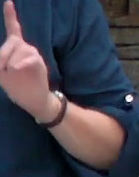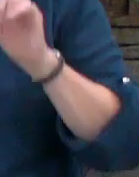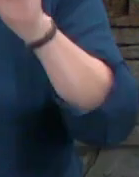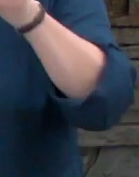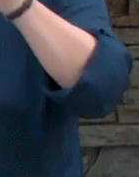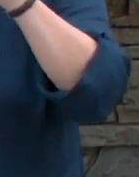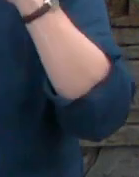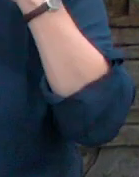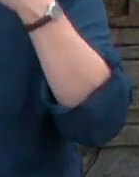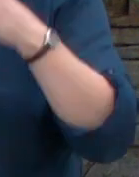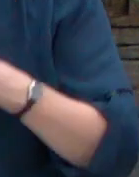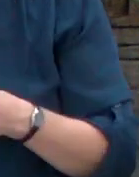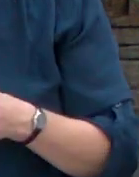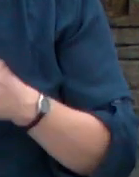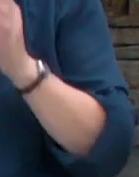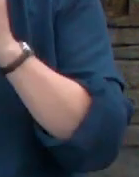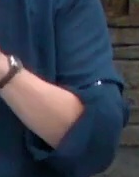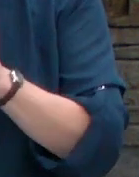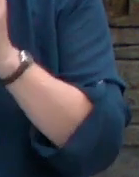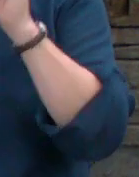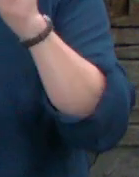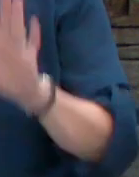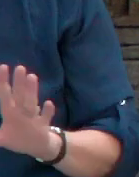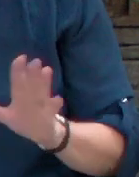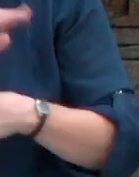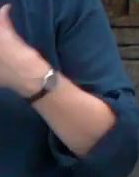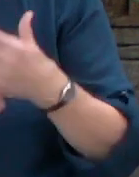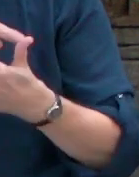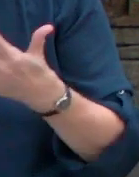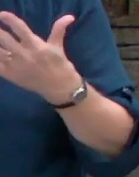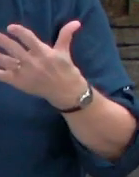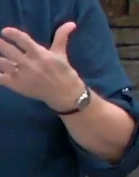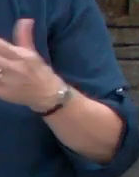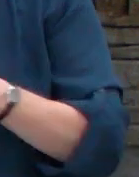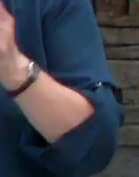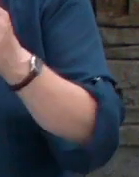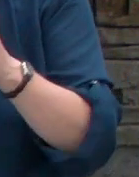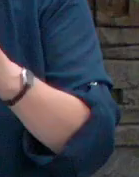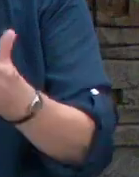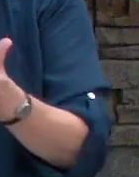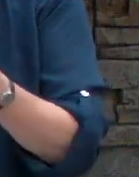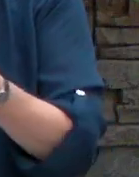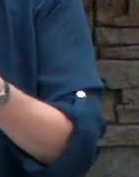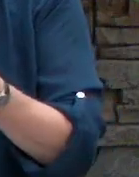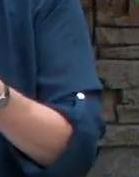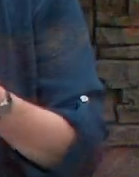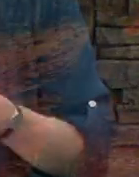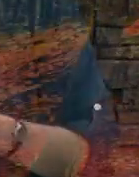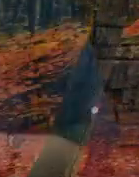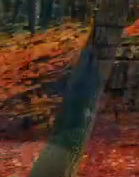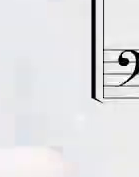and thanksgiving. I just pray that you bless us with all of those things, Lord God, in Jesus' name. Amen. Amen.